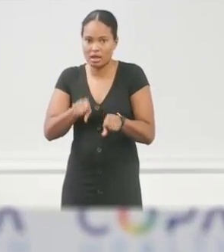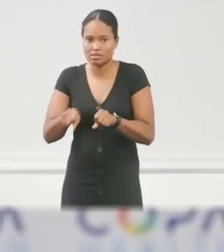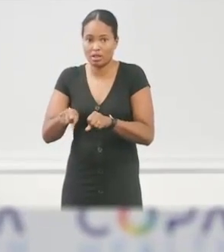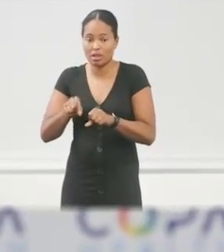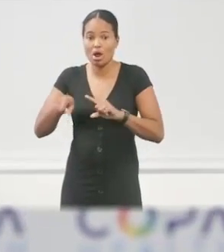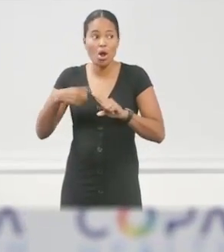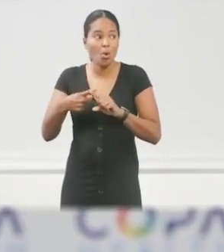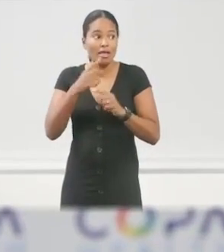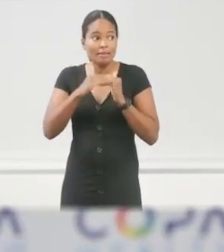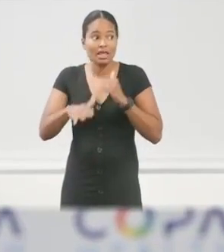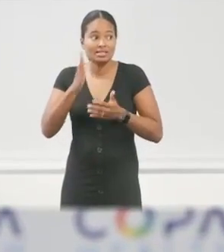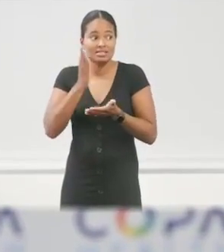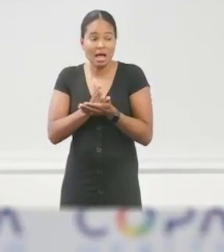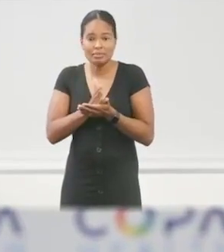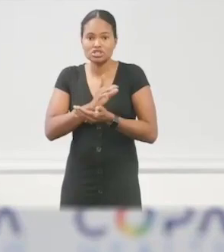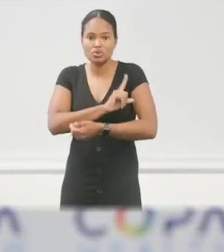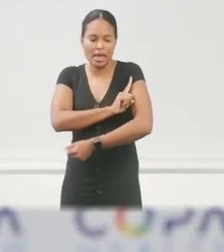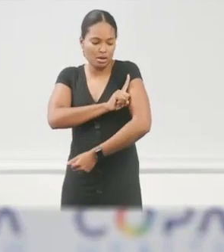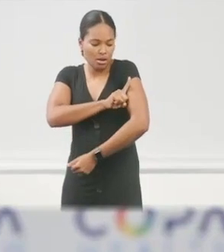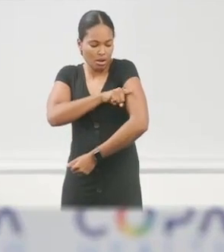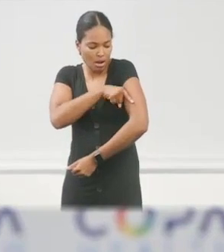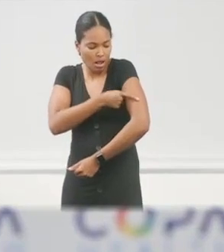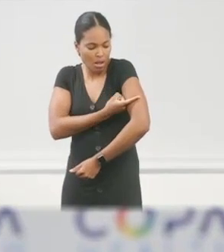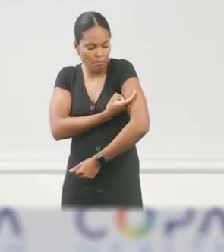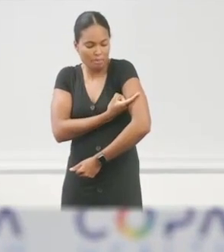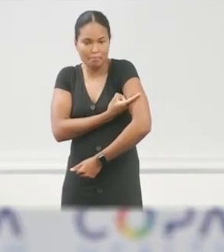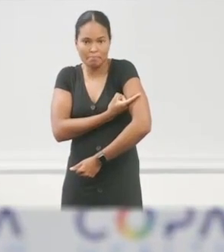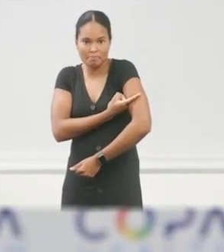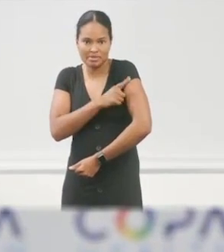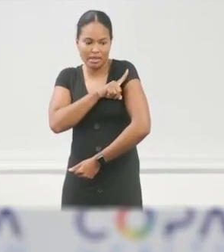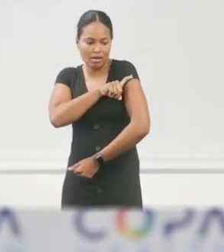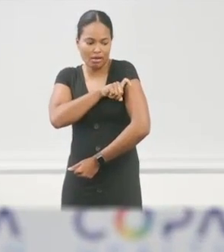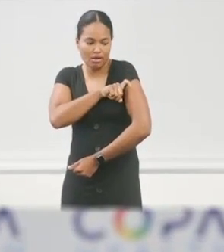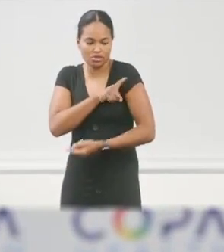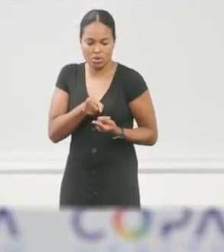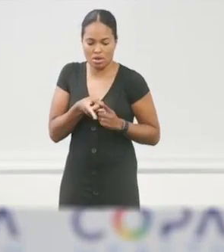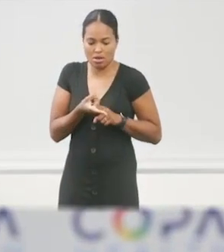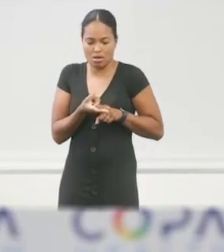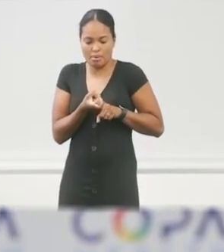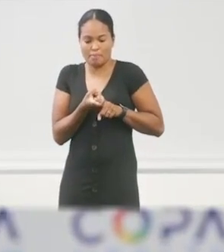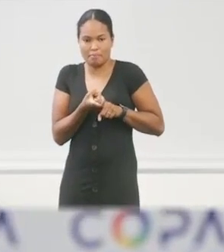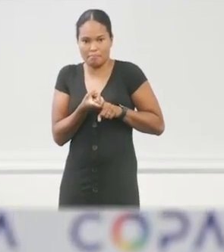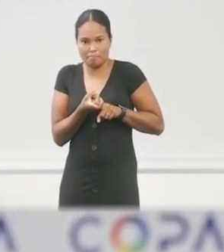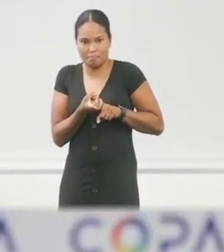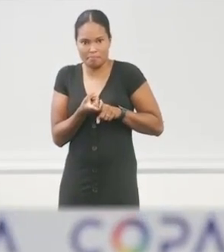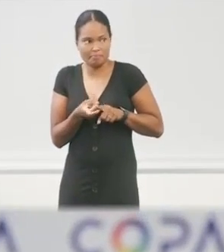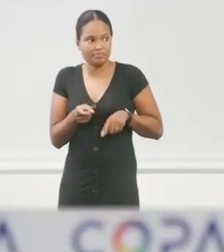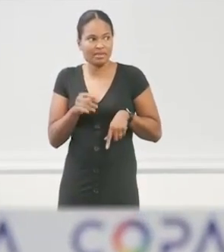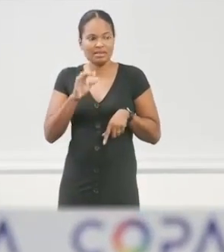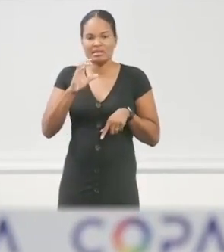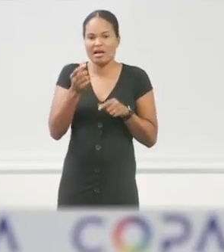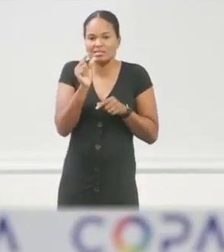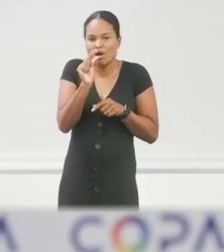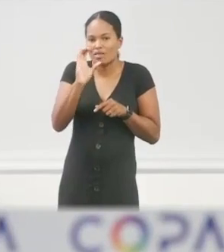you're going to drop it in that little hard plastic area. So turn it until you can get to that little C that's